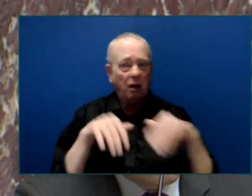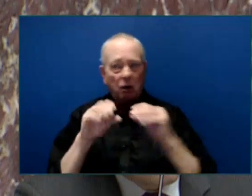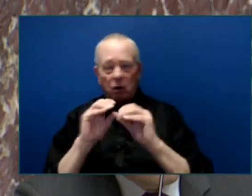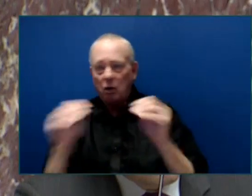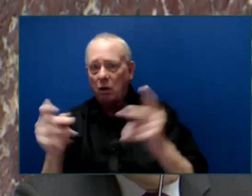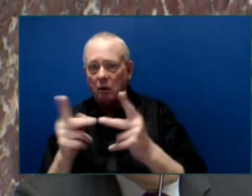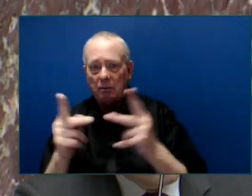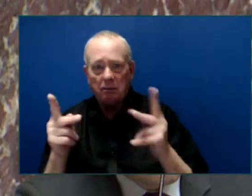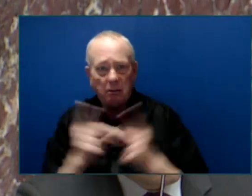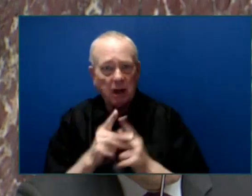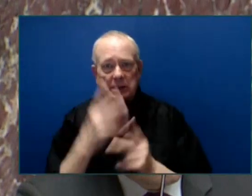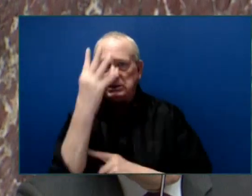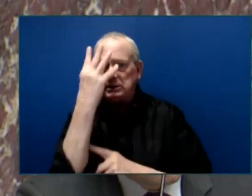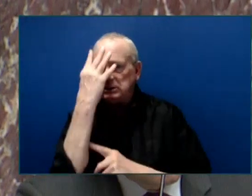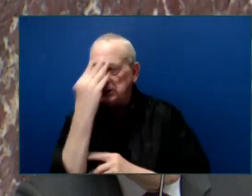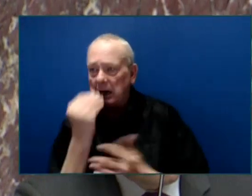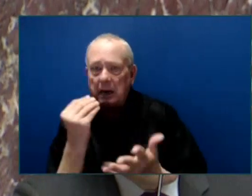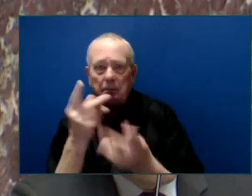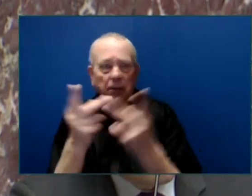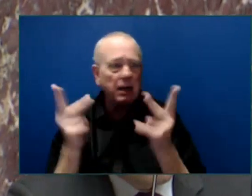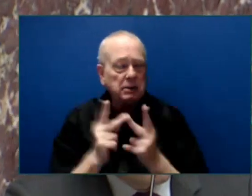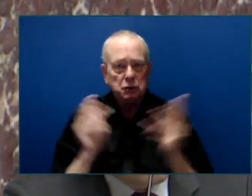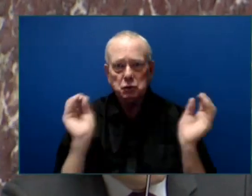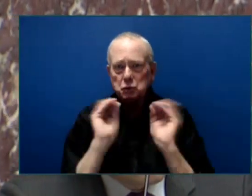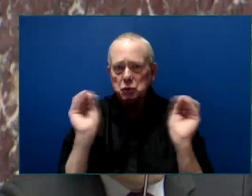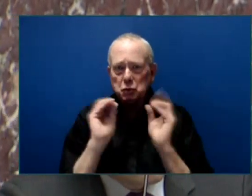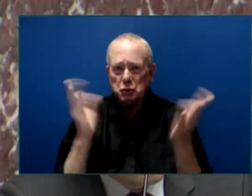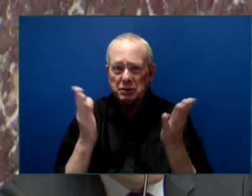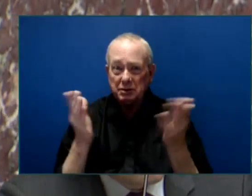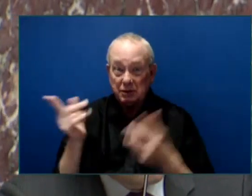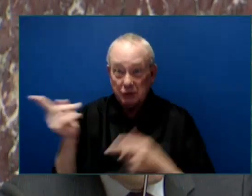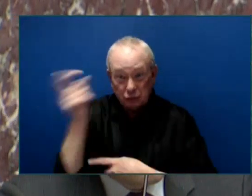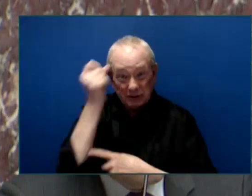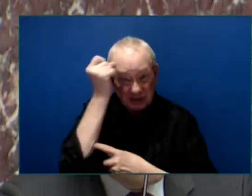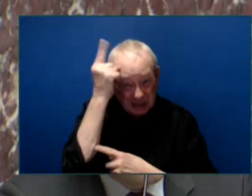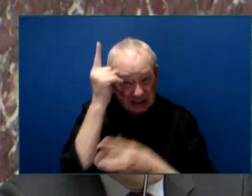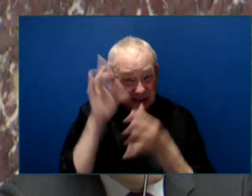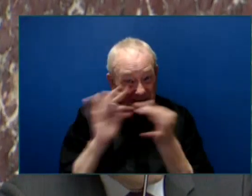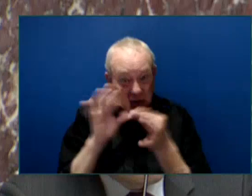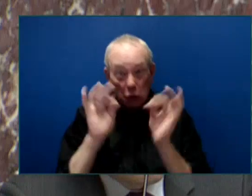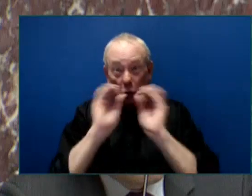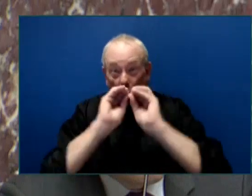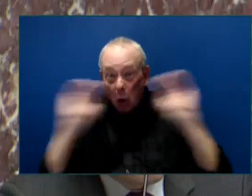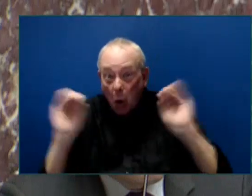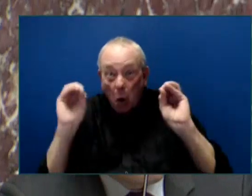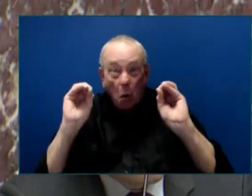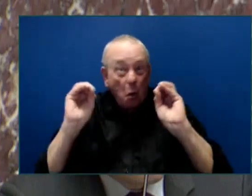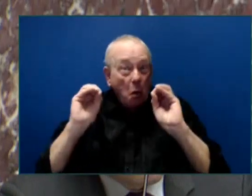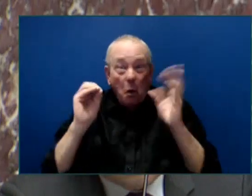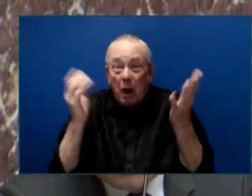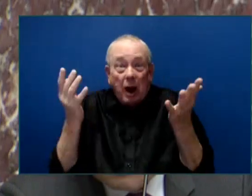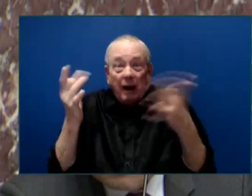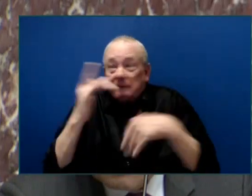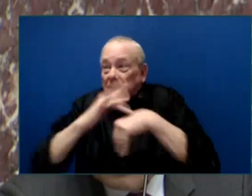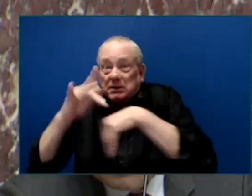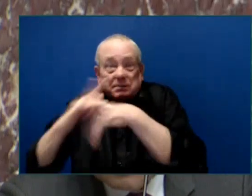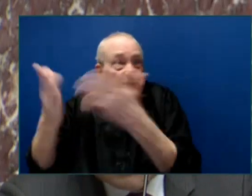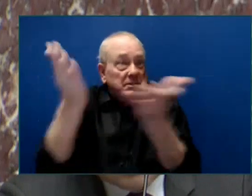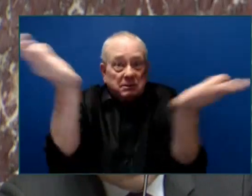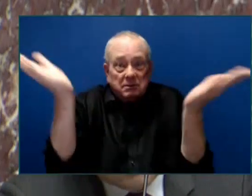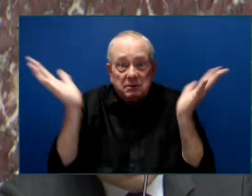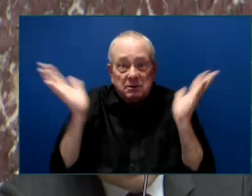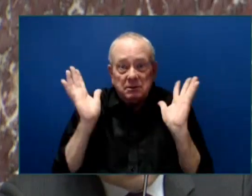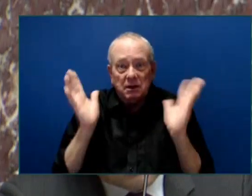not the only story, one after another. And it's not just CMHC. Now the BC